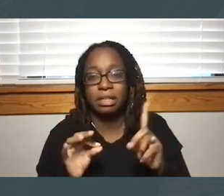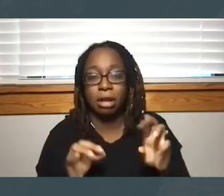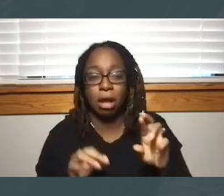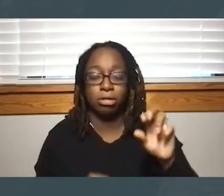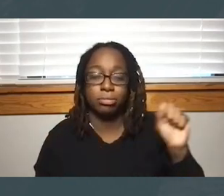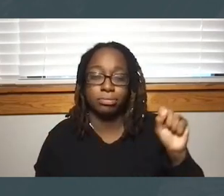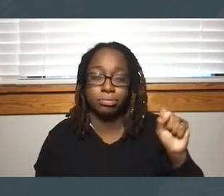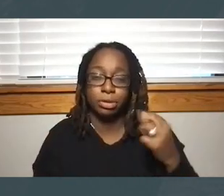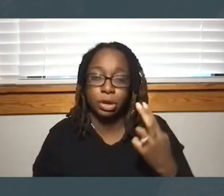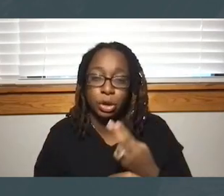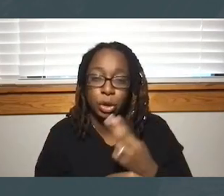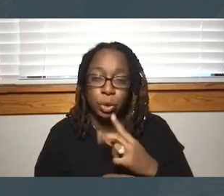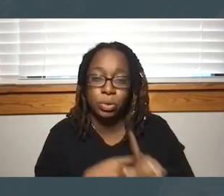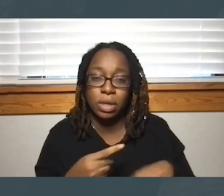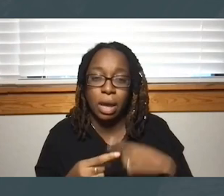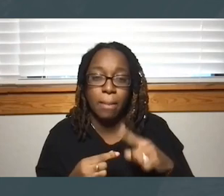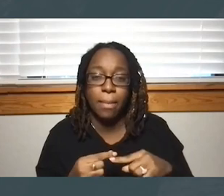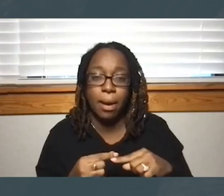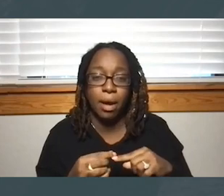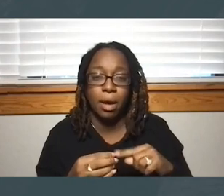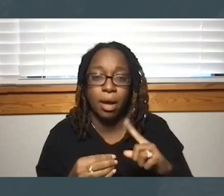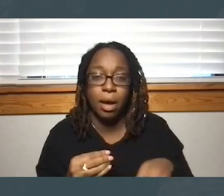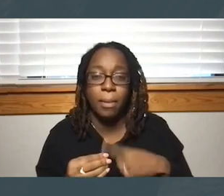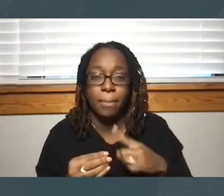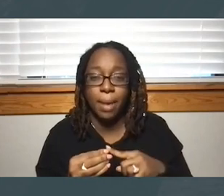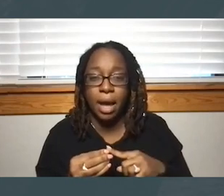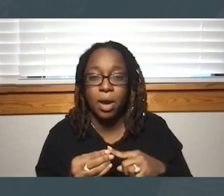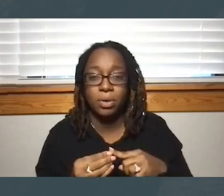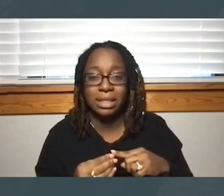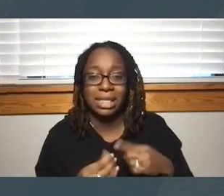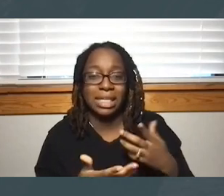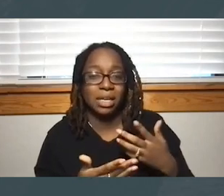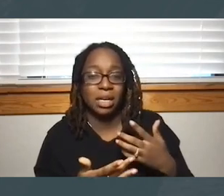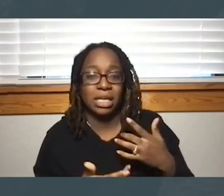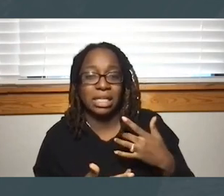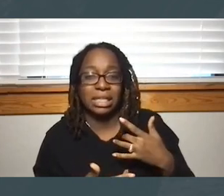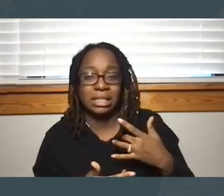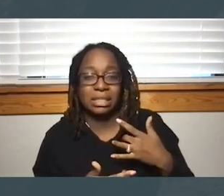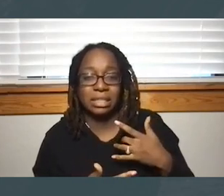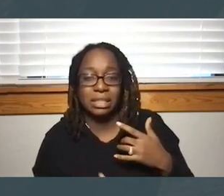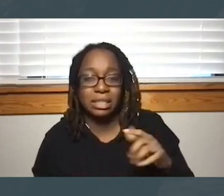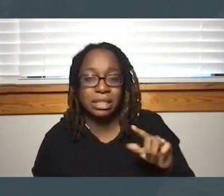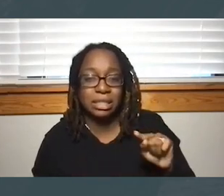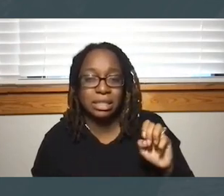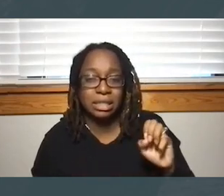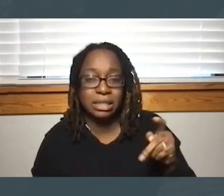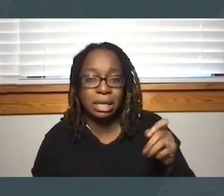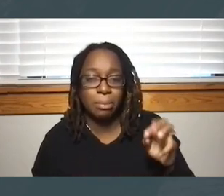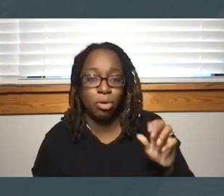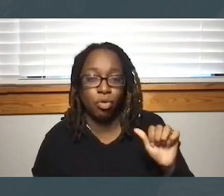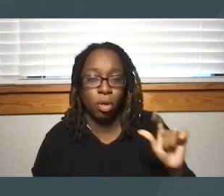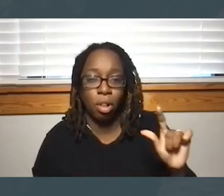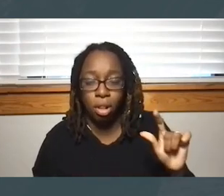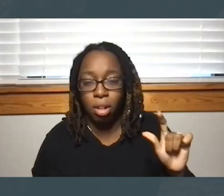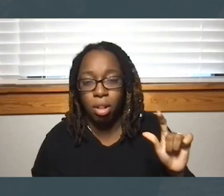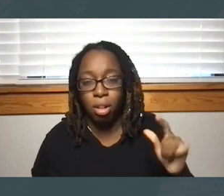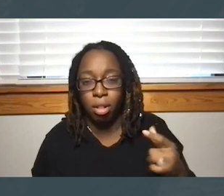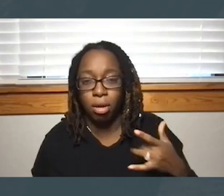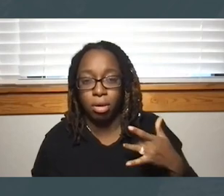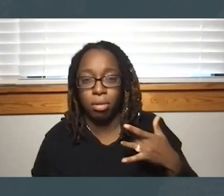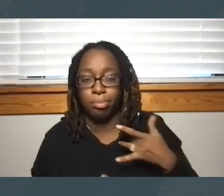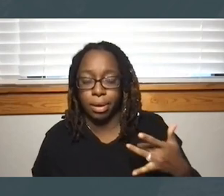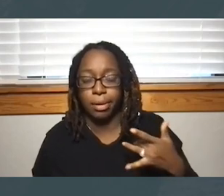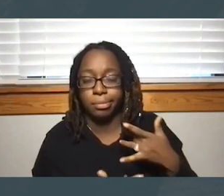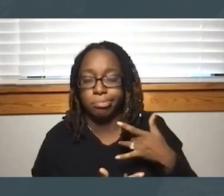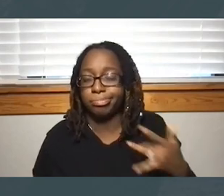a temporal the temporal entanglement, right, of abolition. So this, and you were saying earlier on, just pause, right? You know,